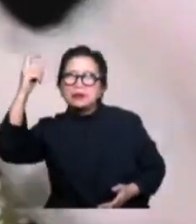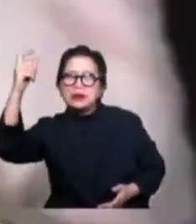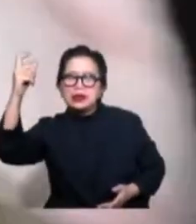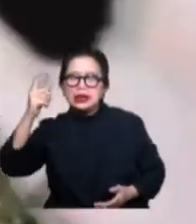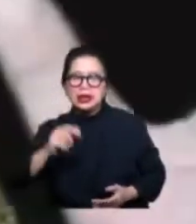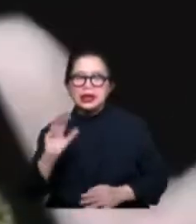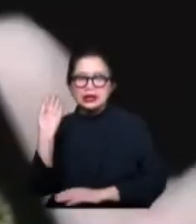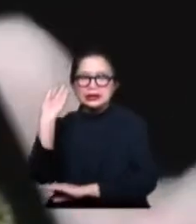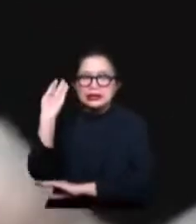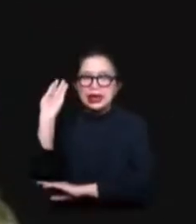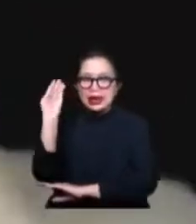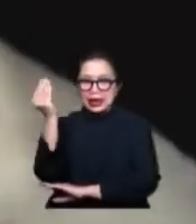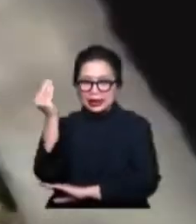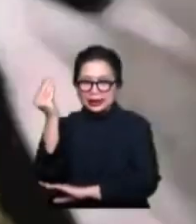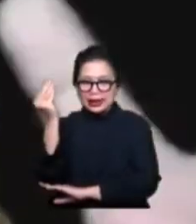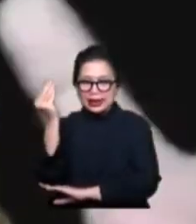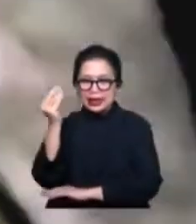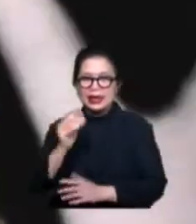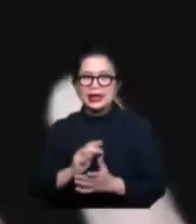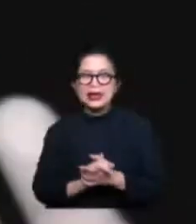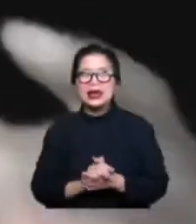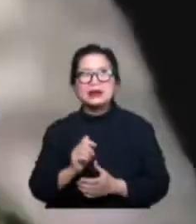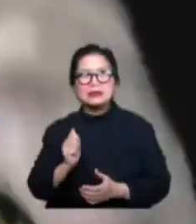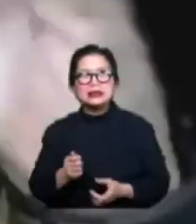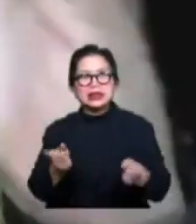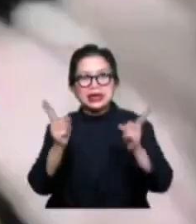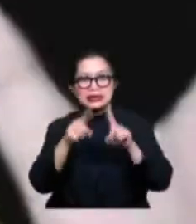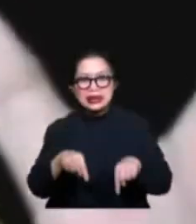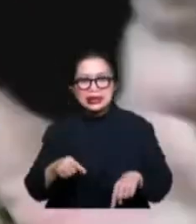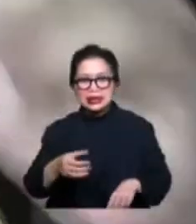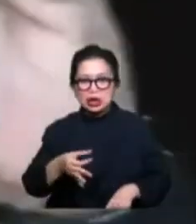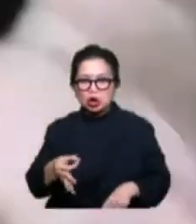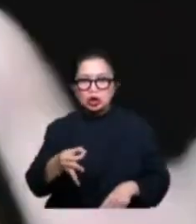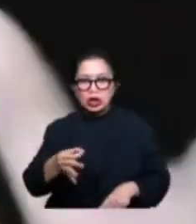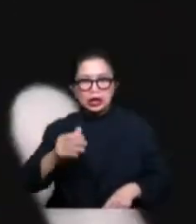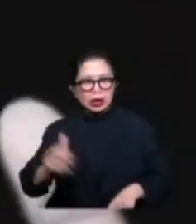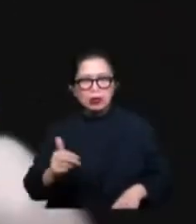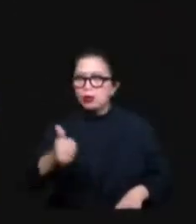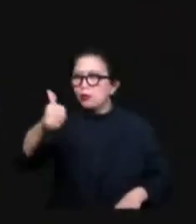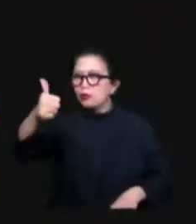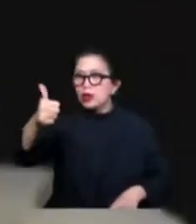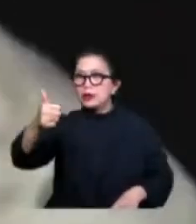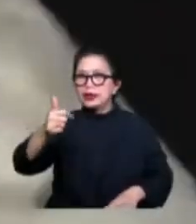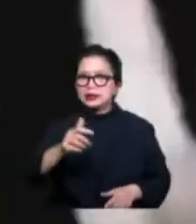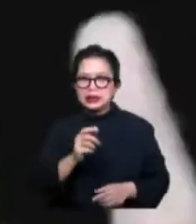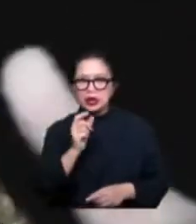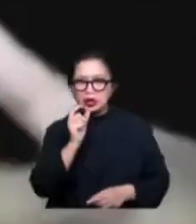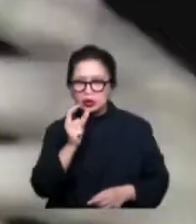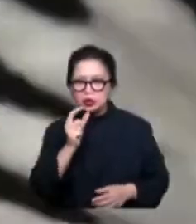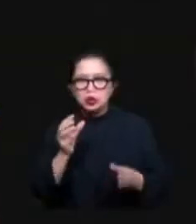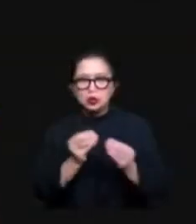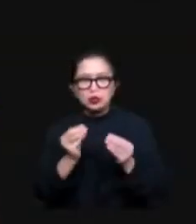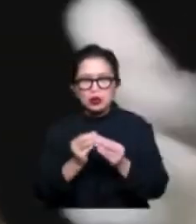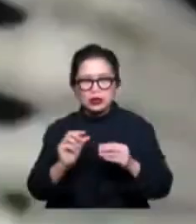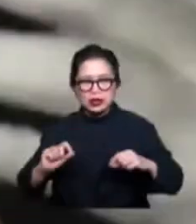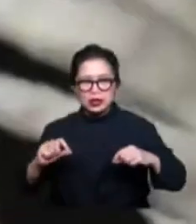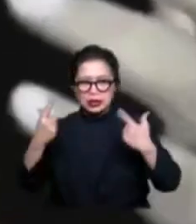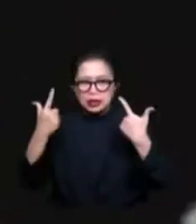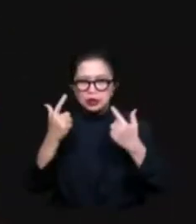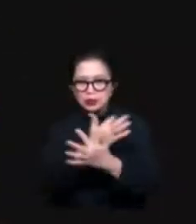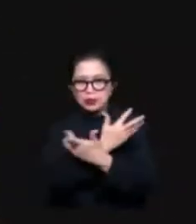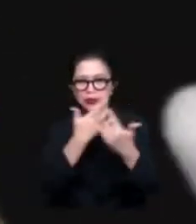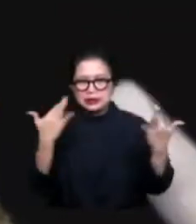most livable city. It means the quality of life people who living in Jakarta become better and happy,